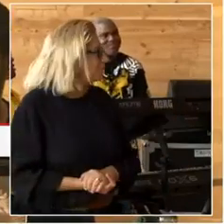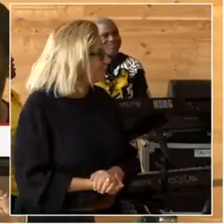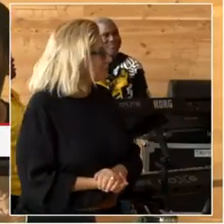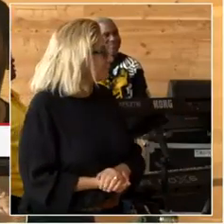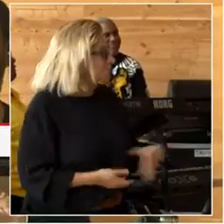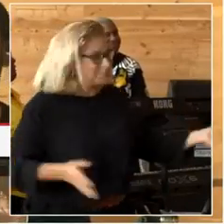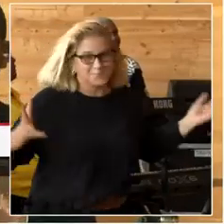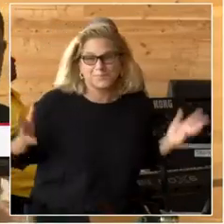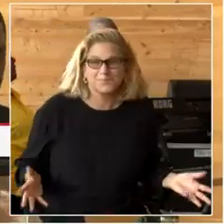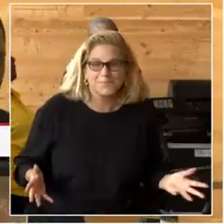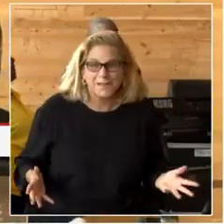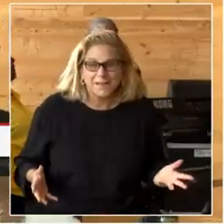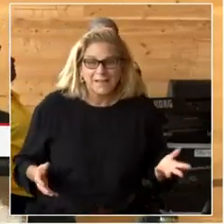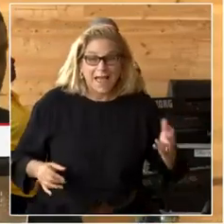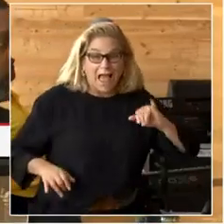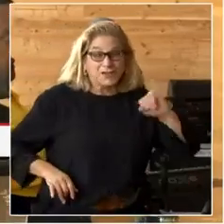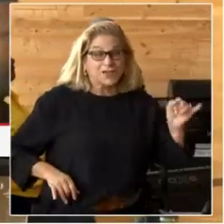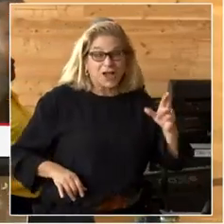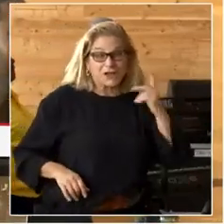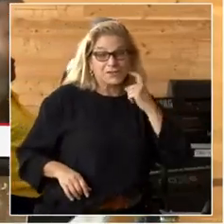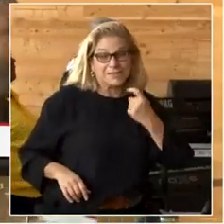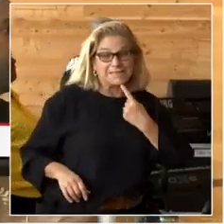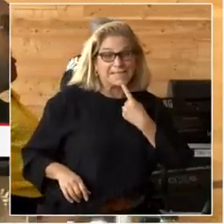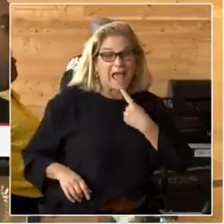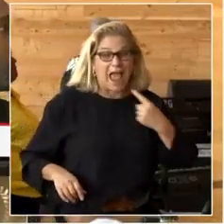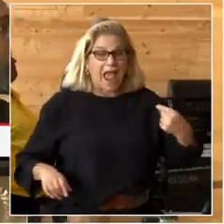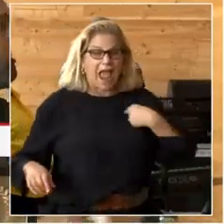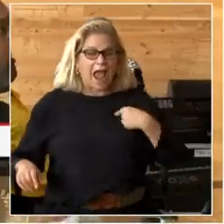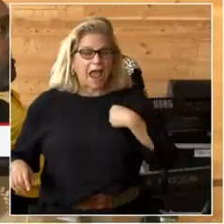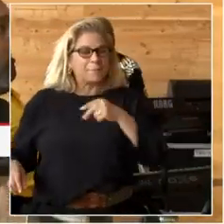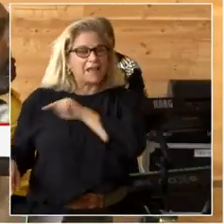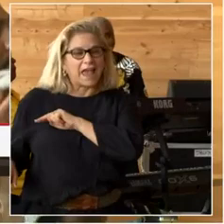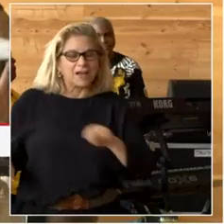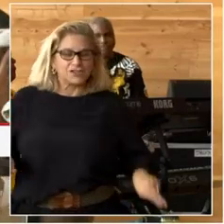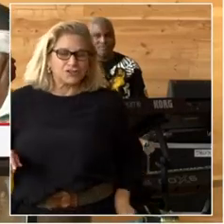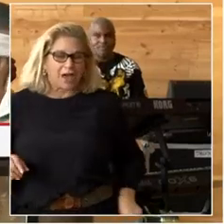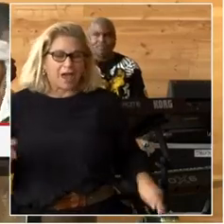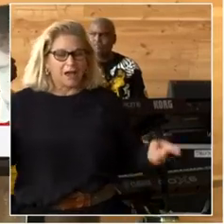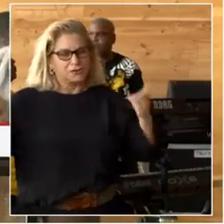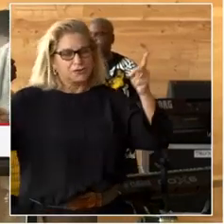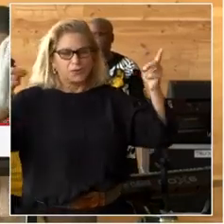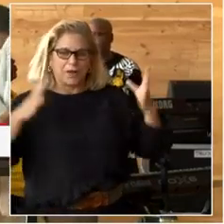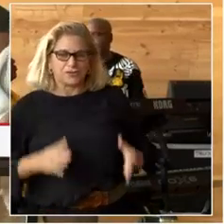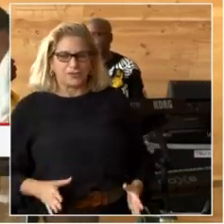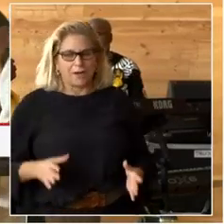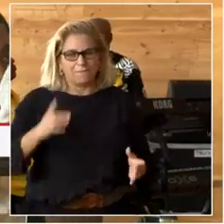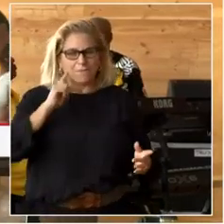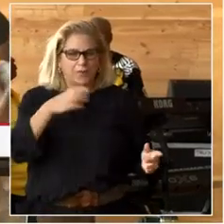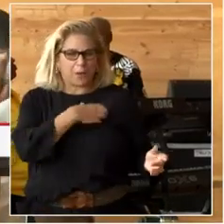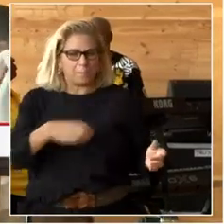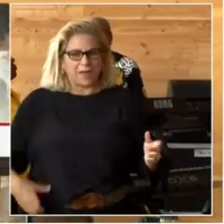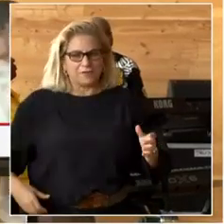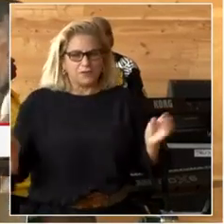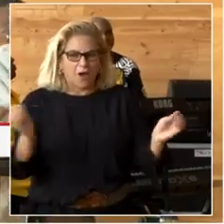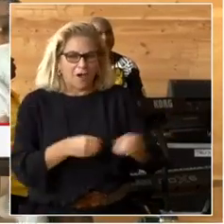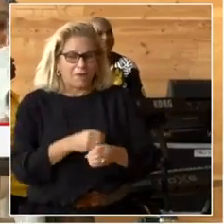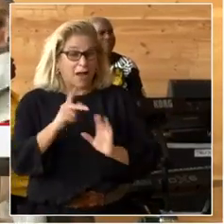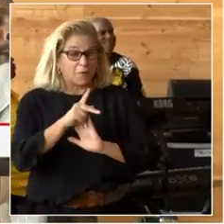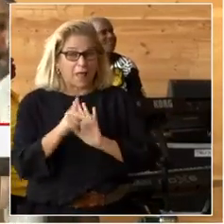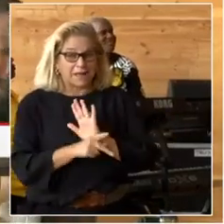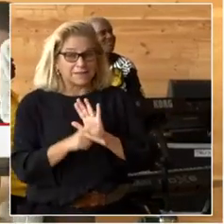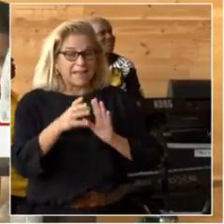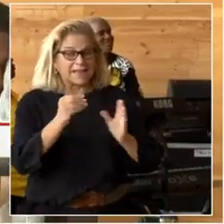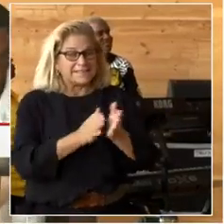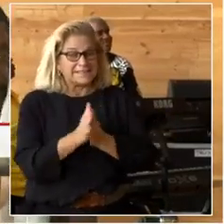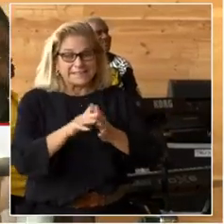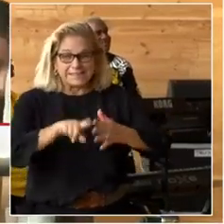As Jackie Reyes Llanes said, I'm Natasha Dupuy. I'm the Director of the Mayor's Office of Women's Policy and Initiatives. And if you have not heard, we're going